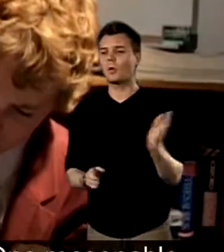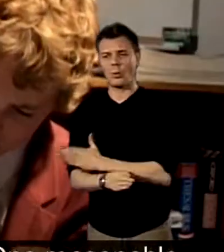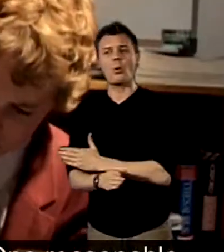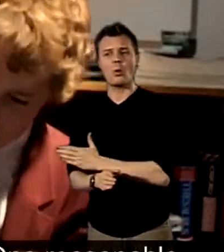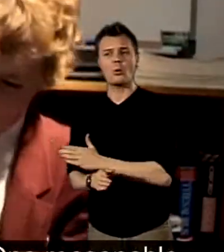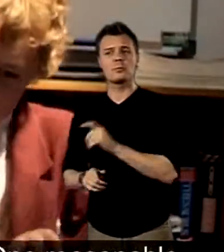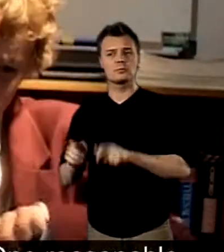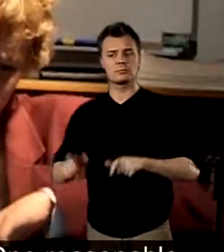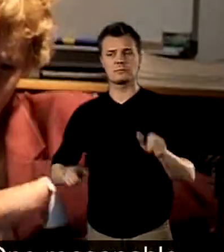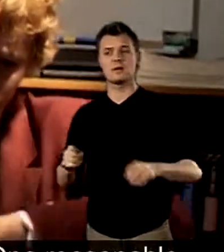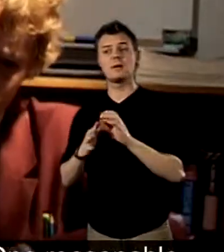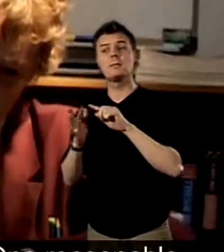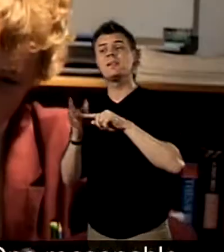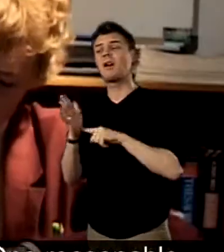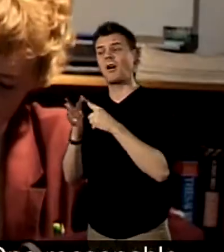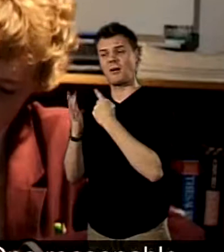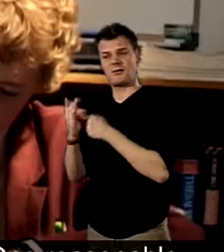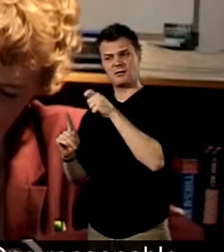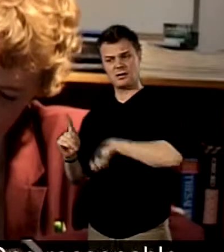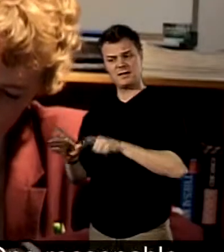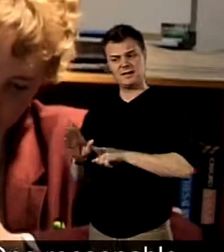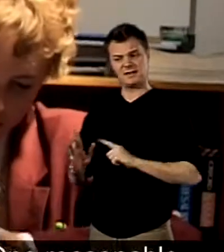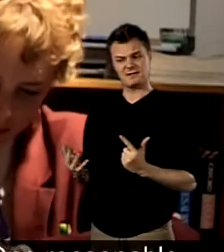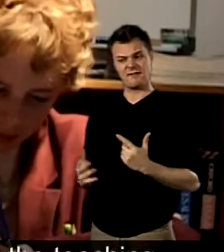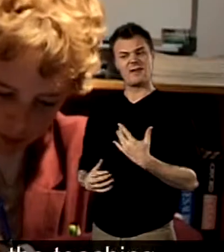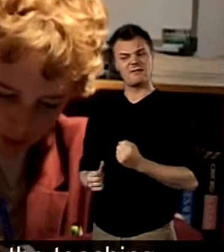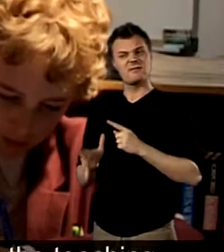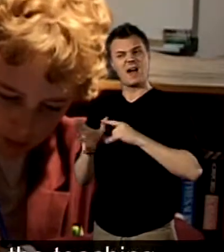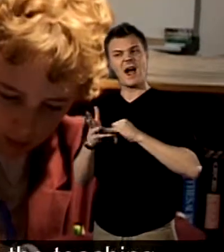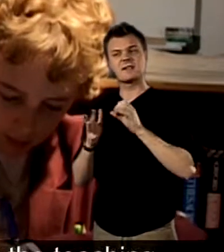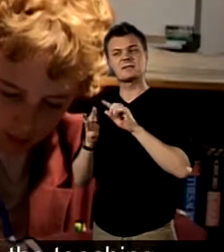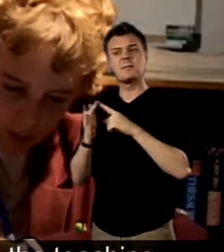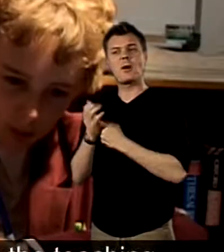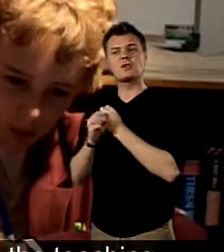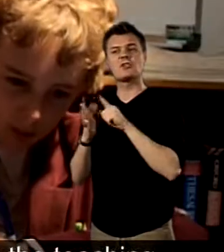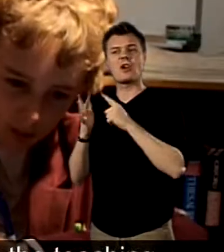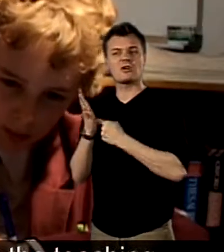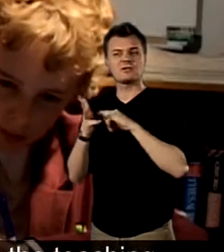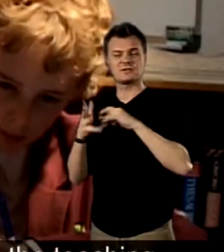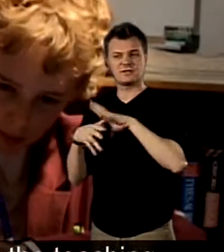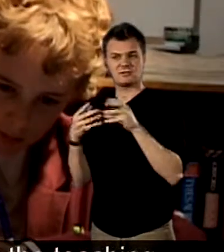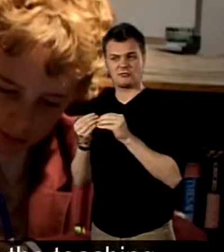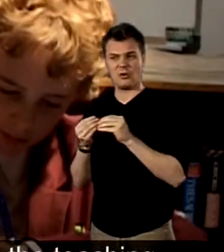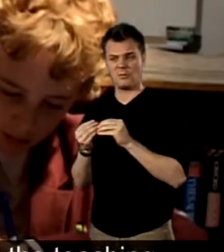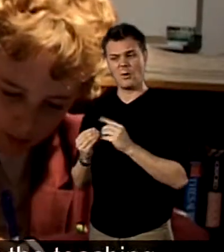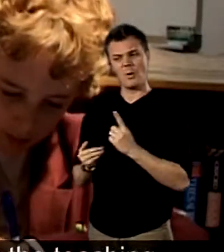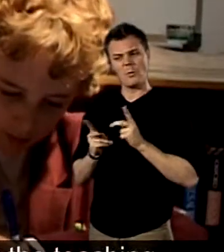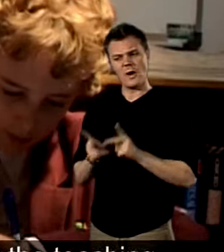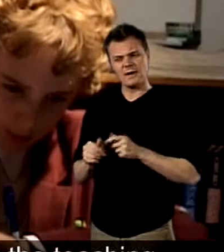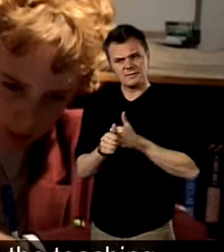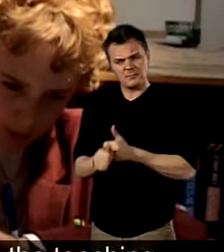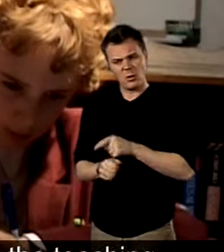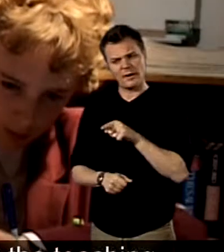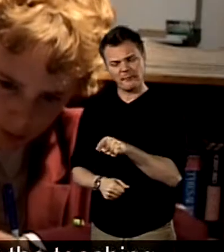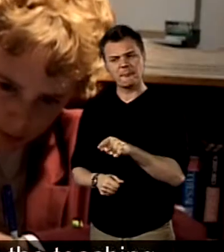has Asperger's syndrome. One reasonable adjustment made to support him are these preparatory sessions with Chris, the teaching assistant, to ensure